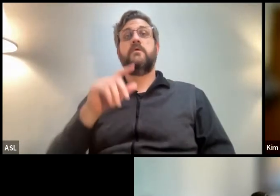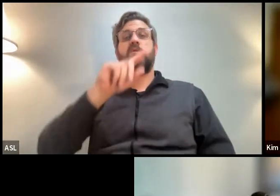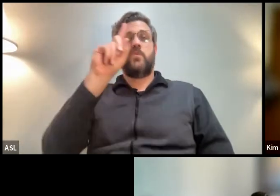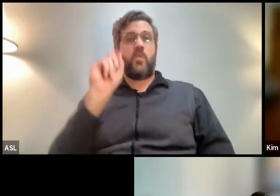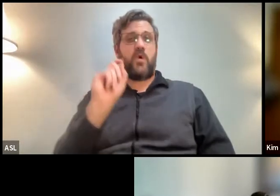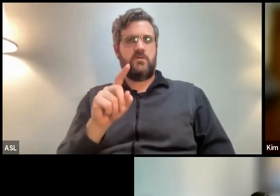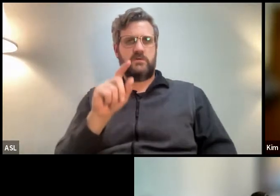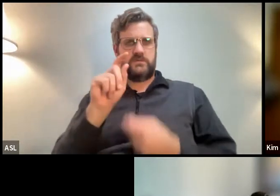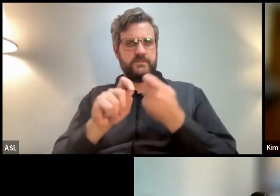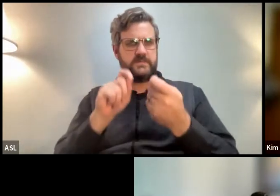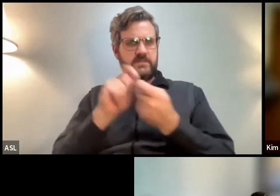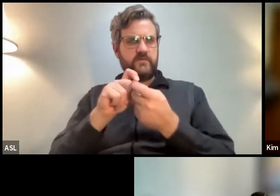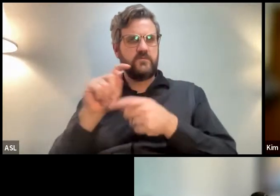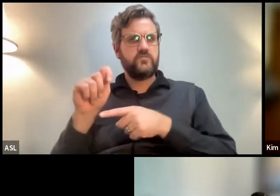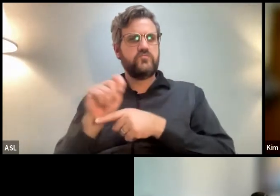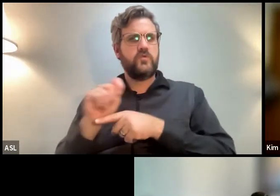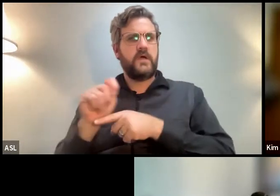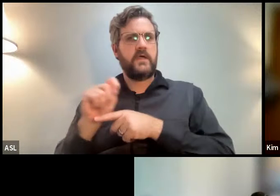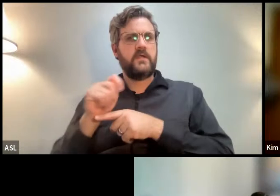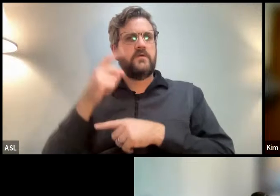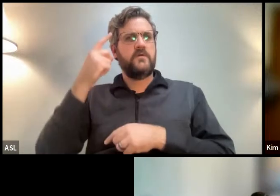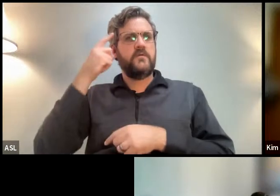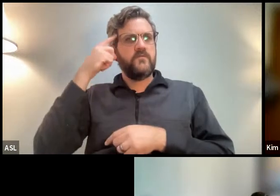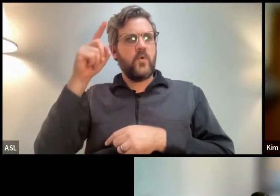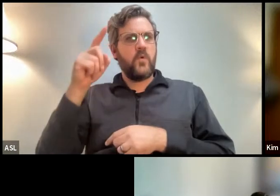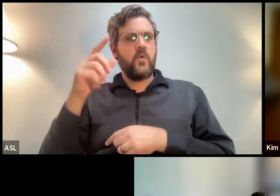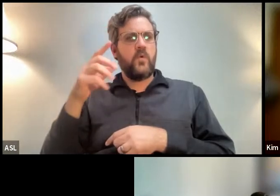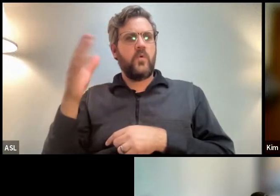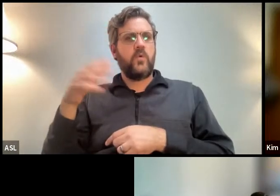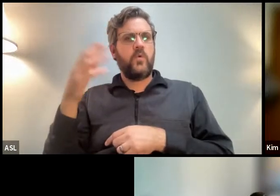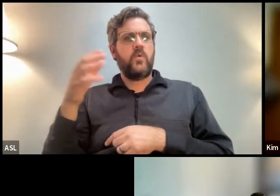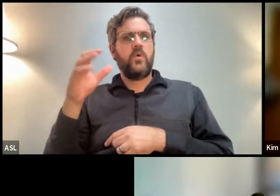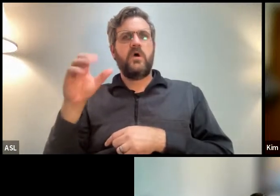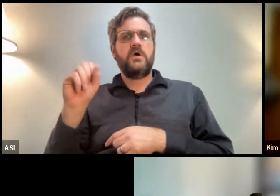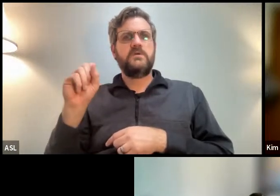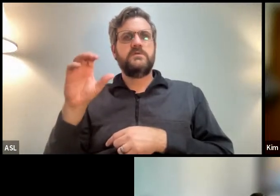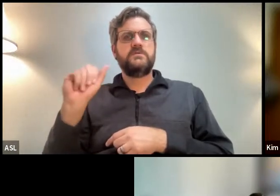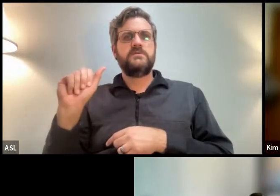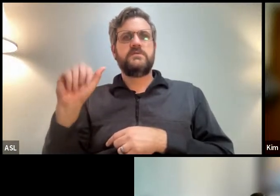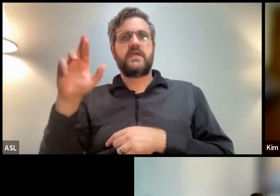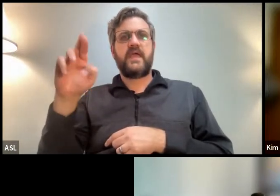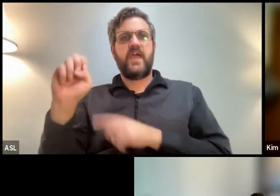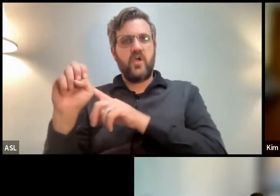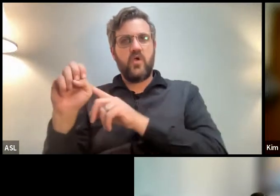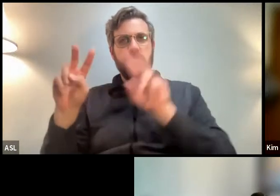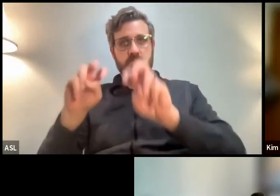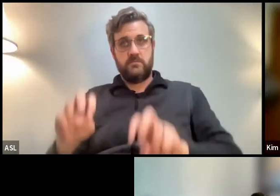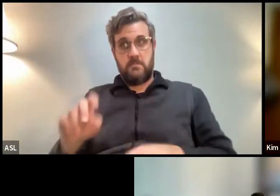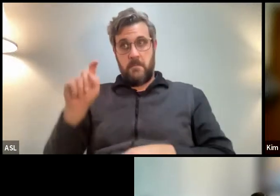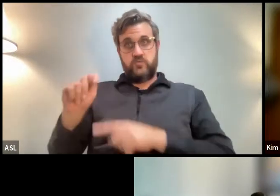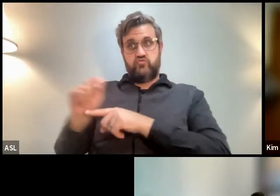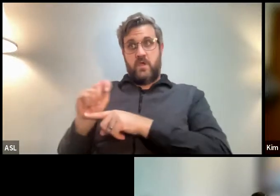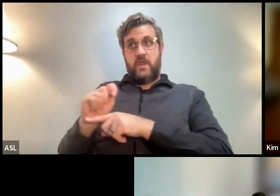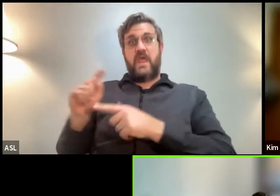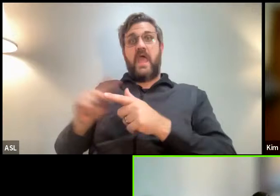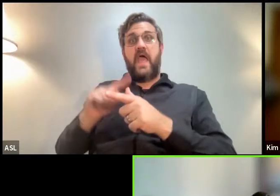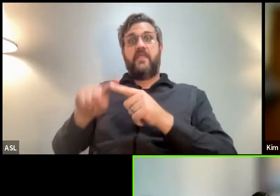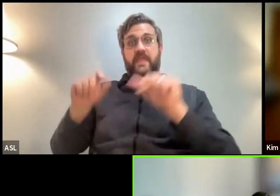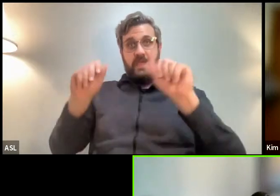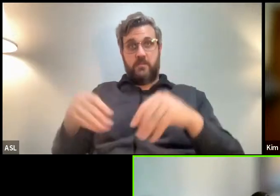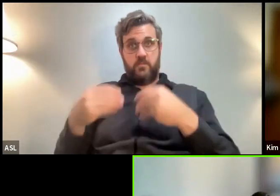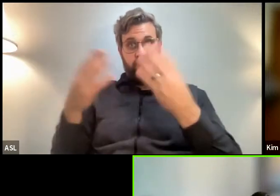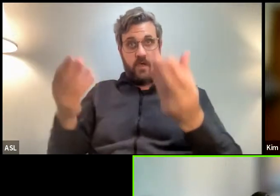specific training for giving the SCARED assessment? Do you need to be trained to give that assessment?